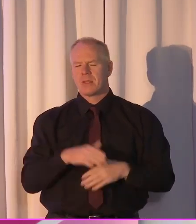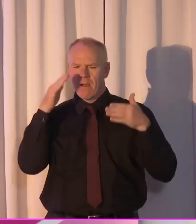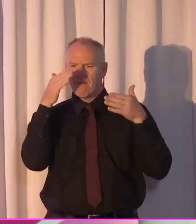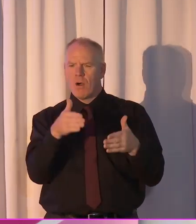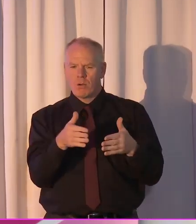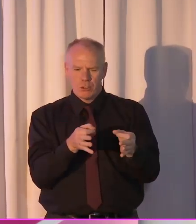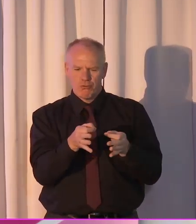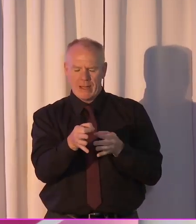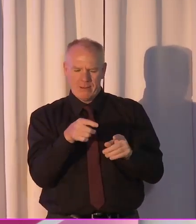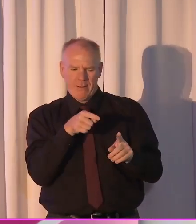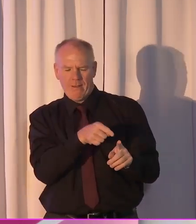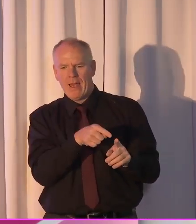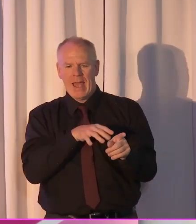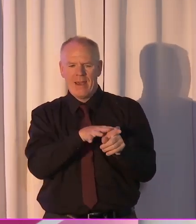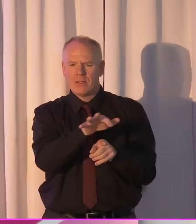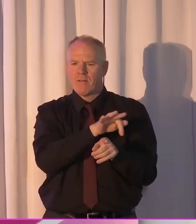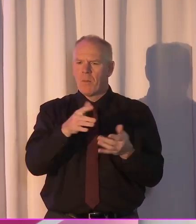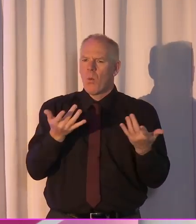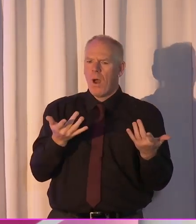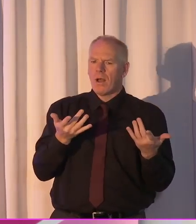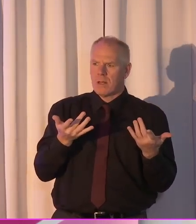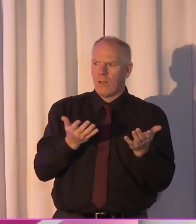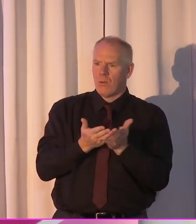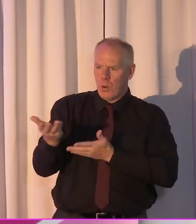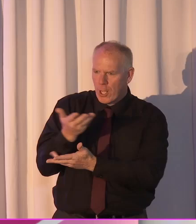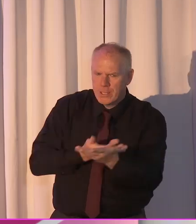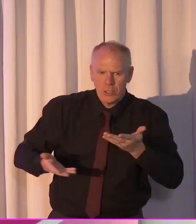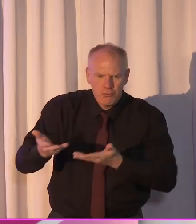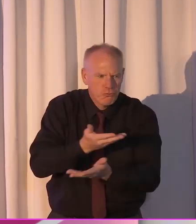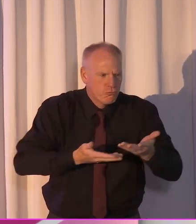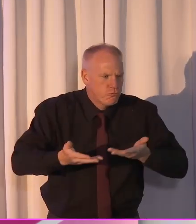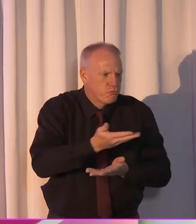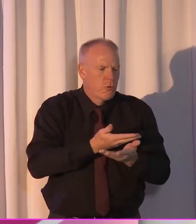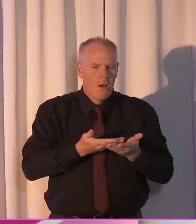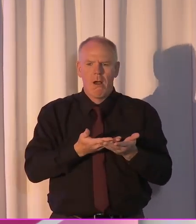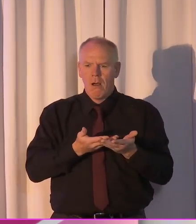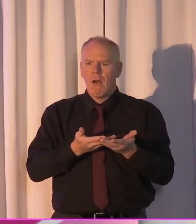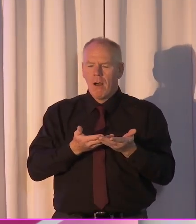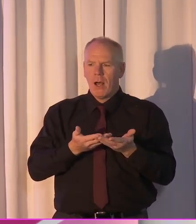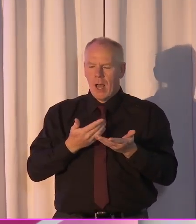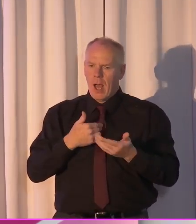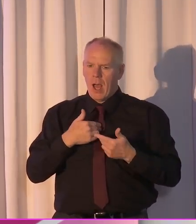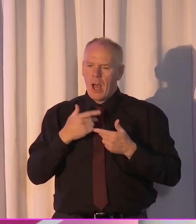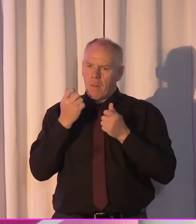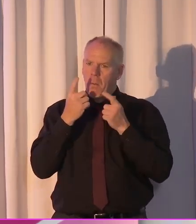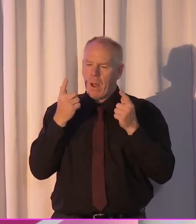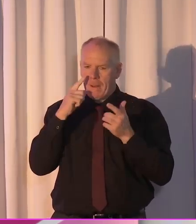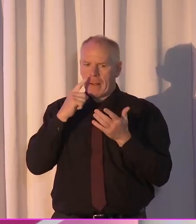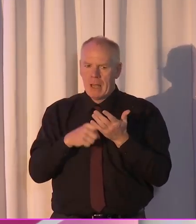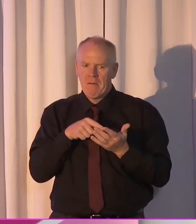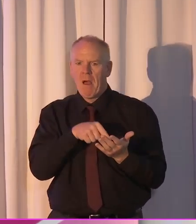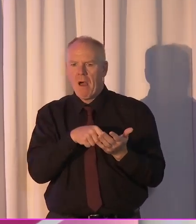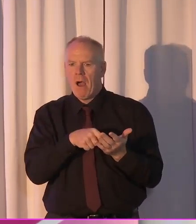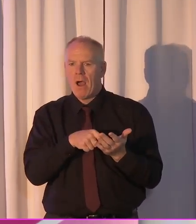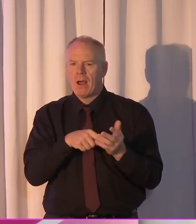strategy is informed by what we have heard throughout the consultation process. Of course, I am very much believed in the